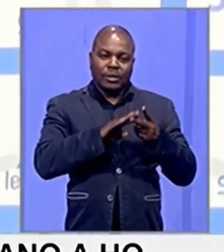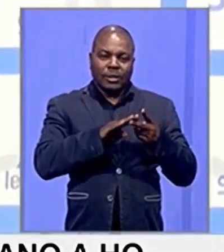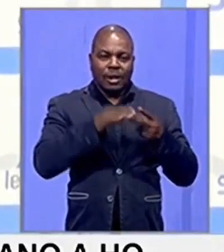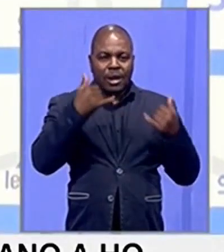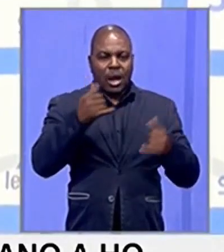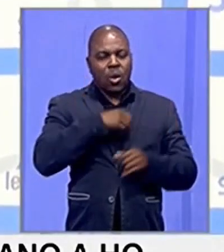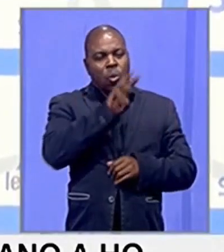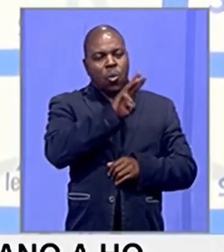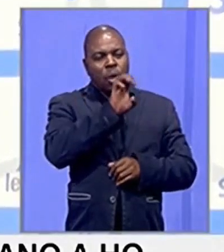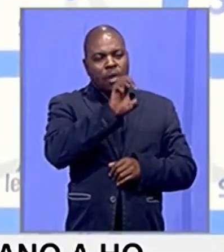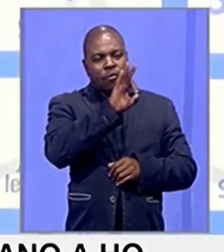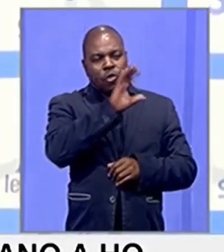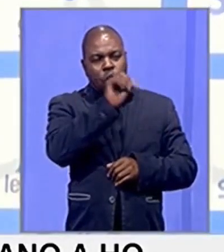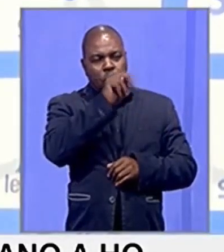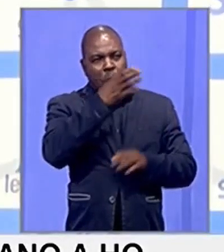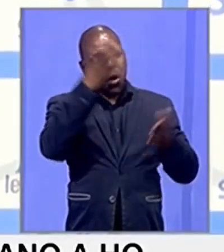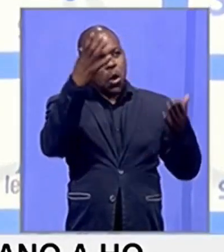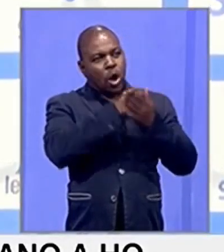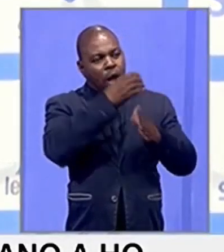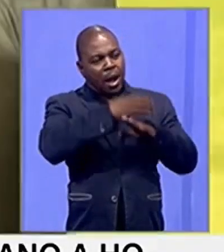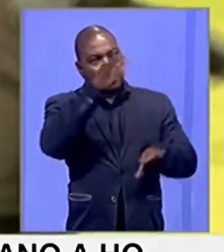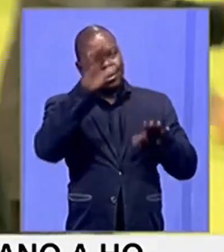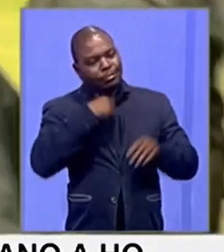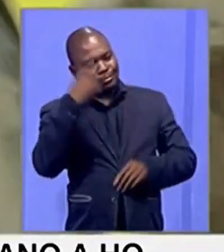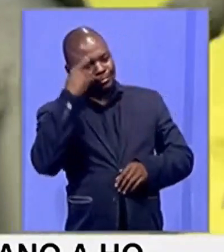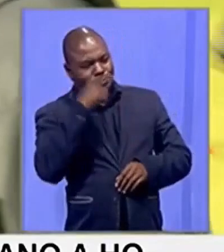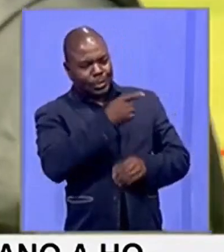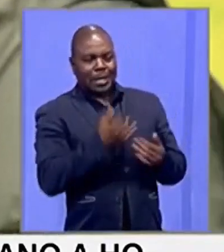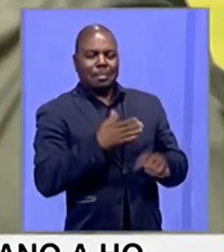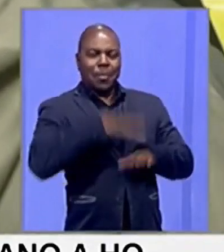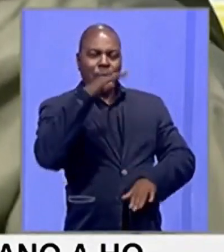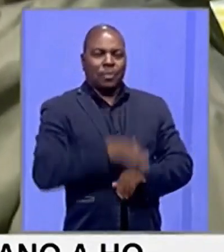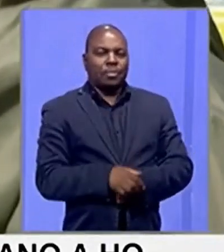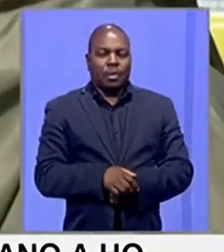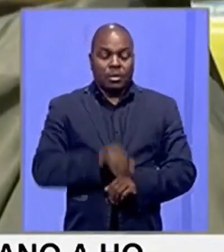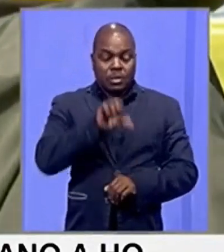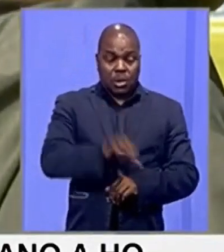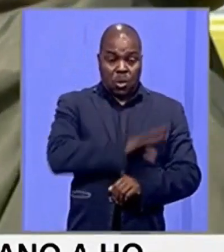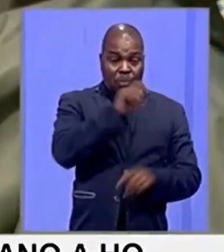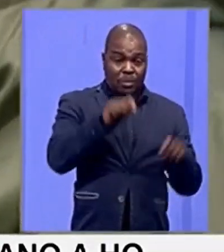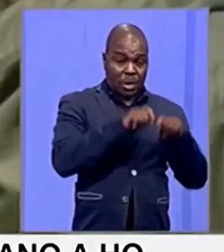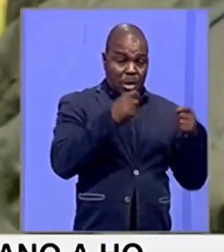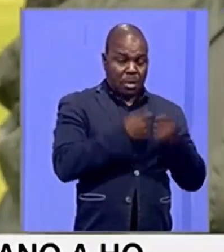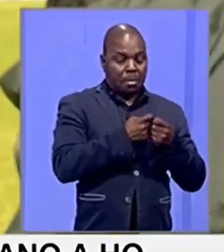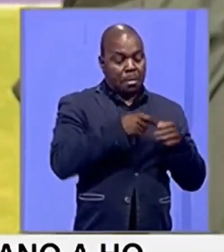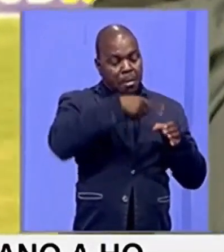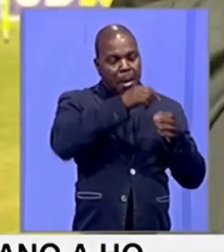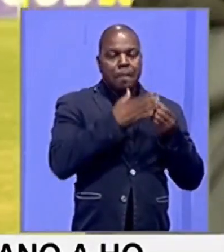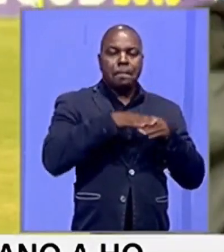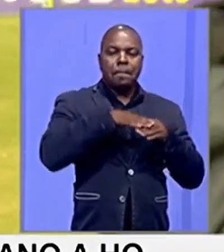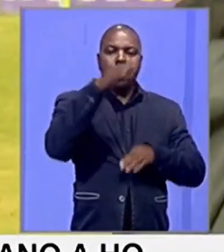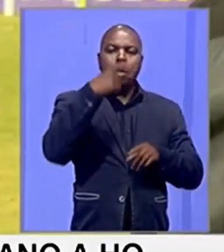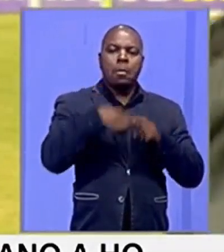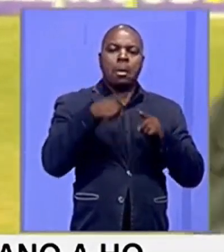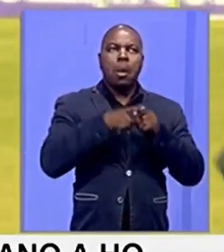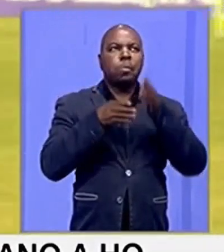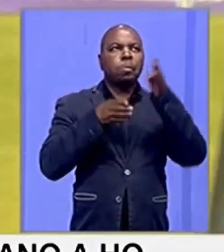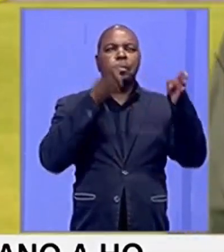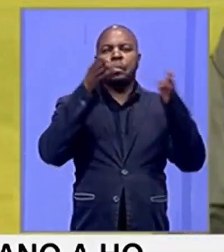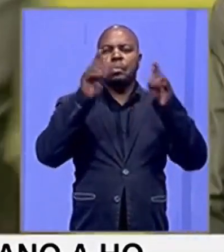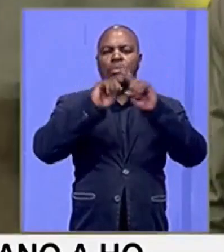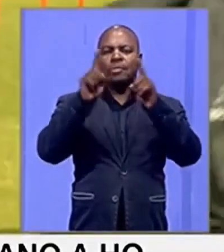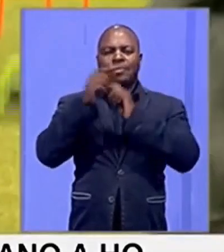WAFCON, the expectations is even bigger. Sehlopha sa Afrika Borwa se na le baraloki ba bantši bao ba ralokago dinageng tša